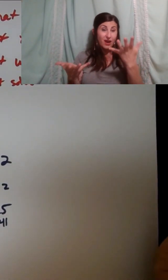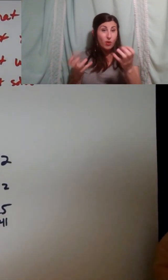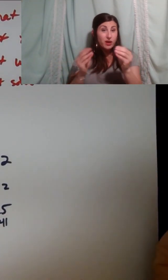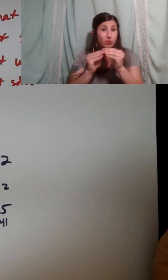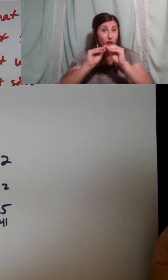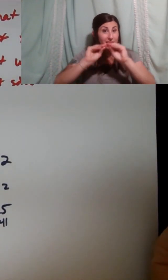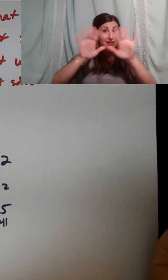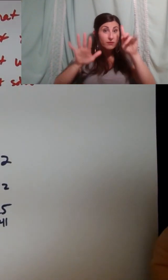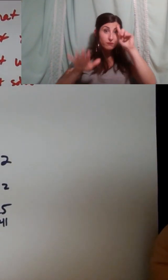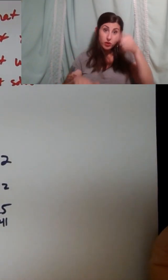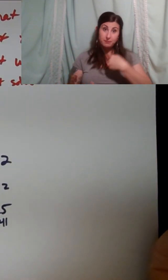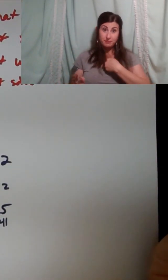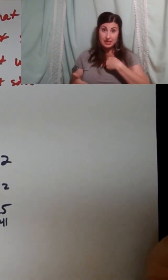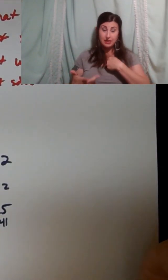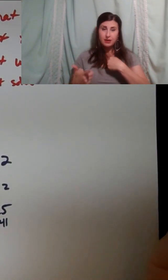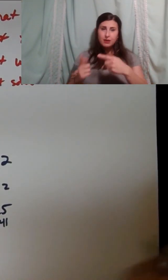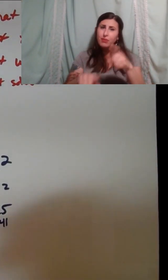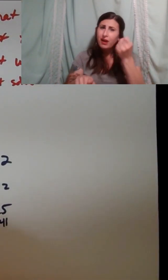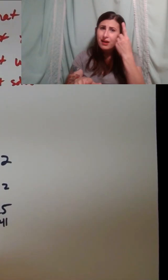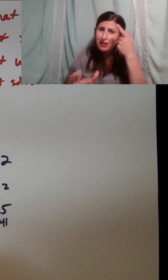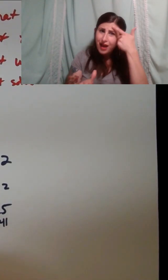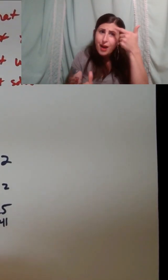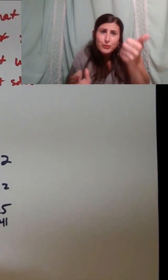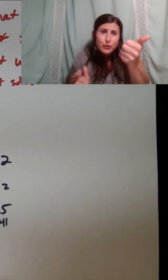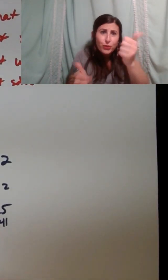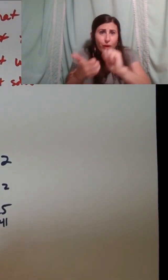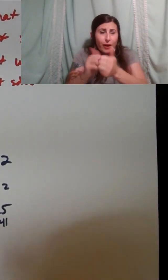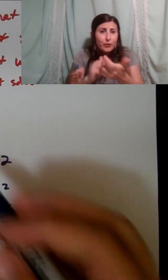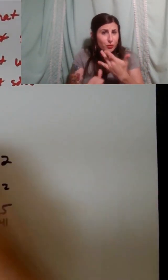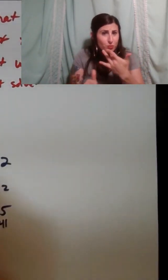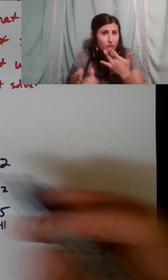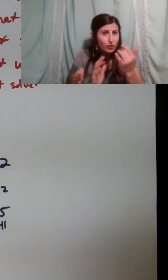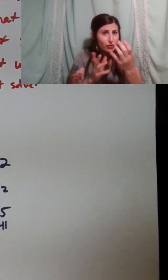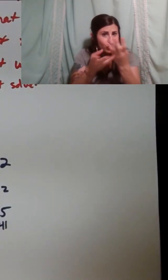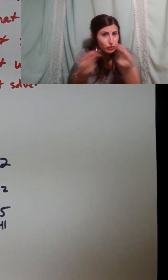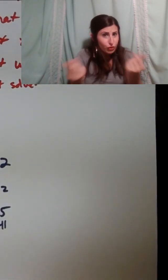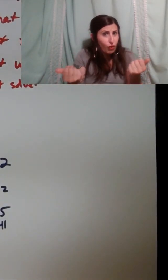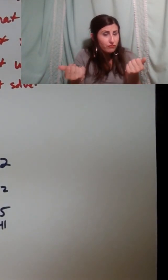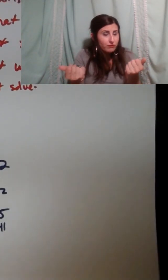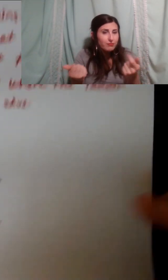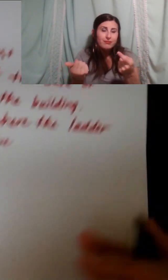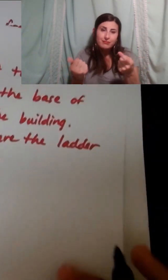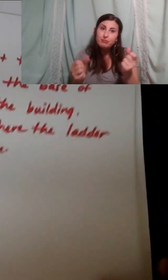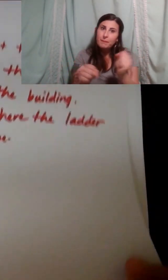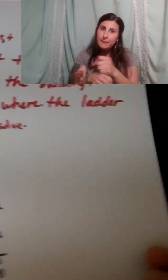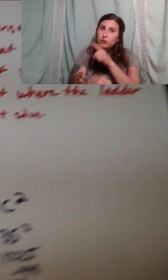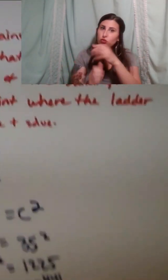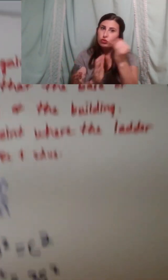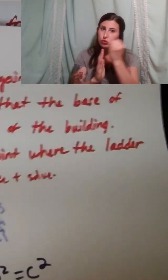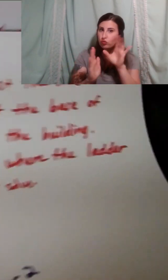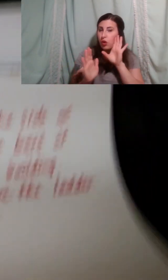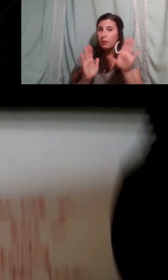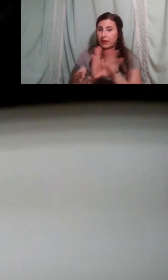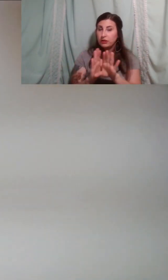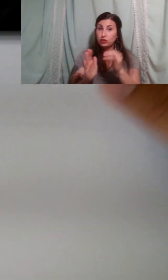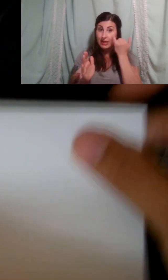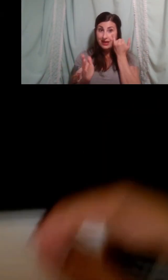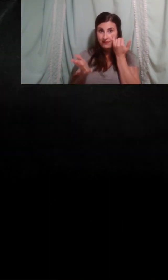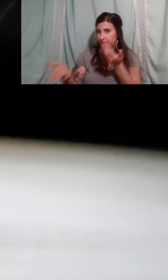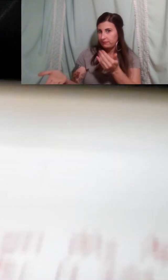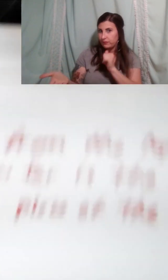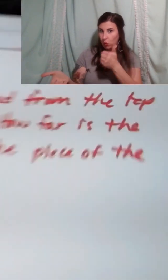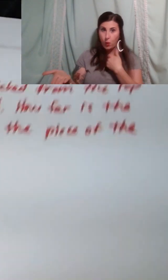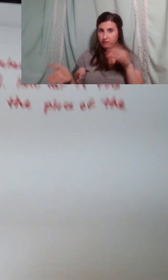just to make it clearer for me. It's up to you how you want to do it. Just make sure you draw a picture if you're not